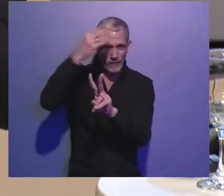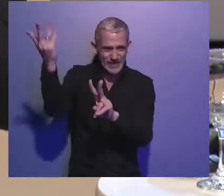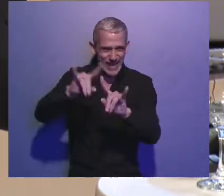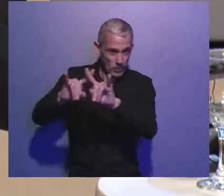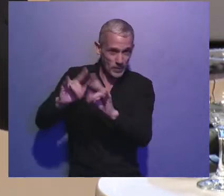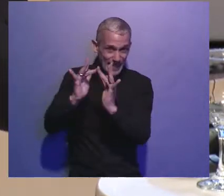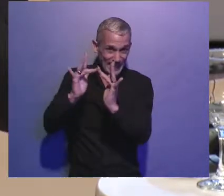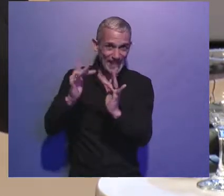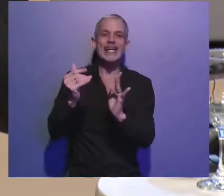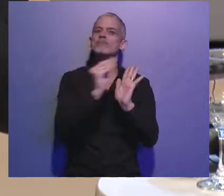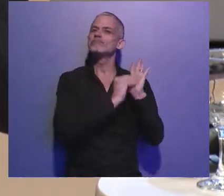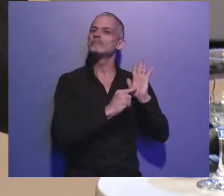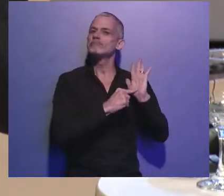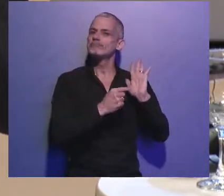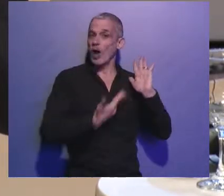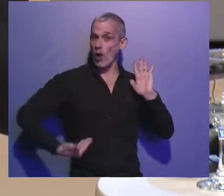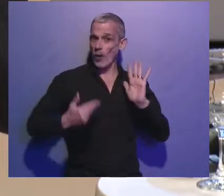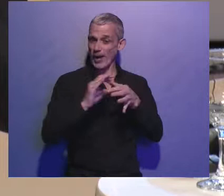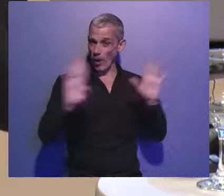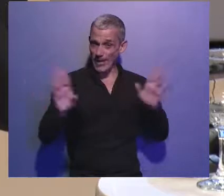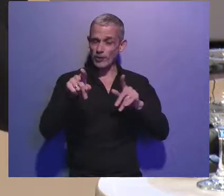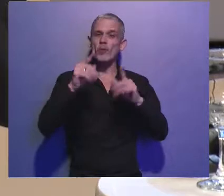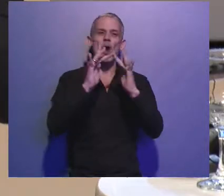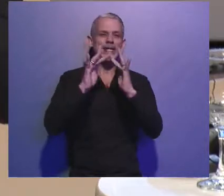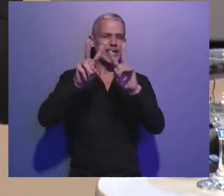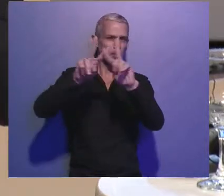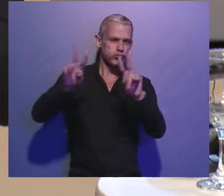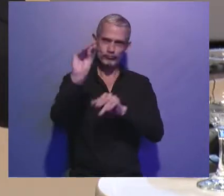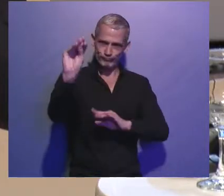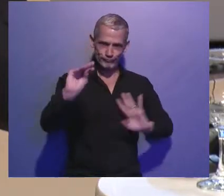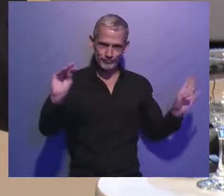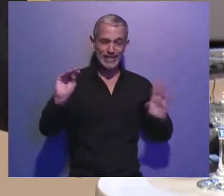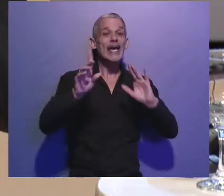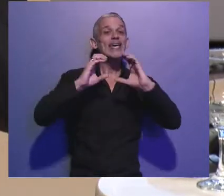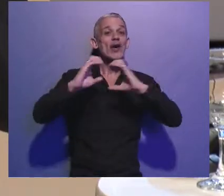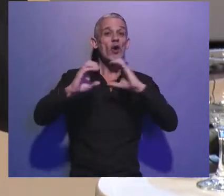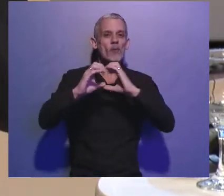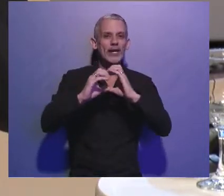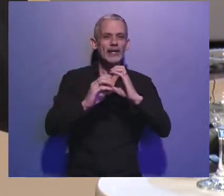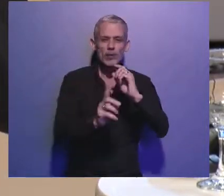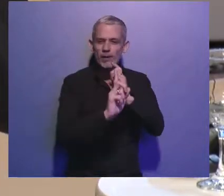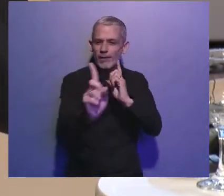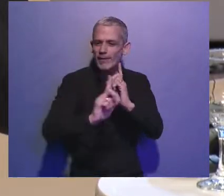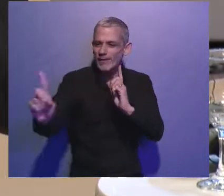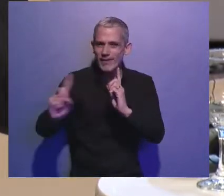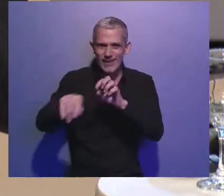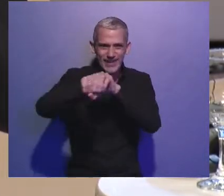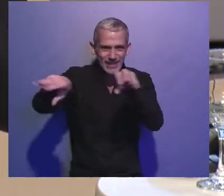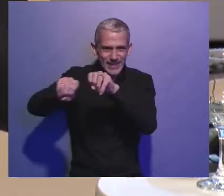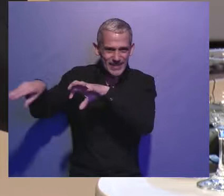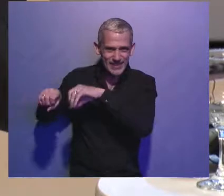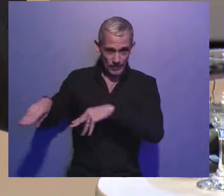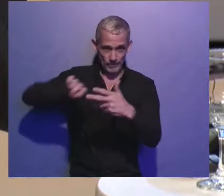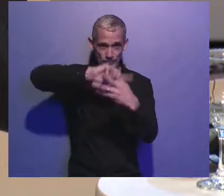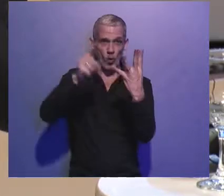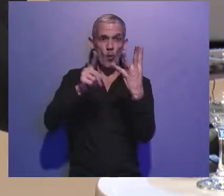Agenda and through territorial communication about its concept. The fourth is create a